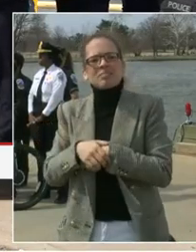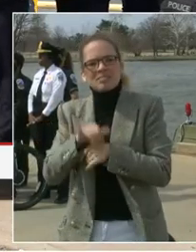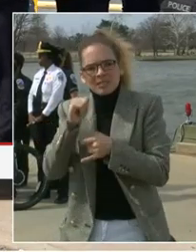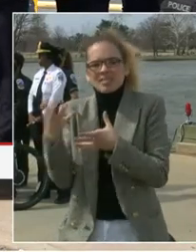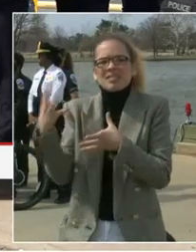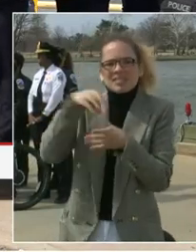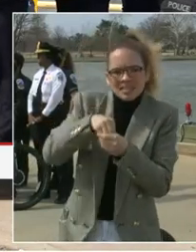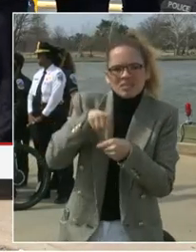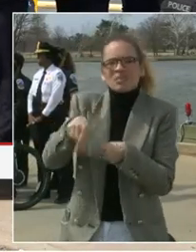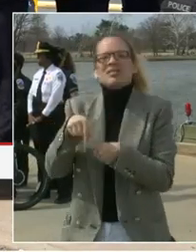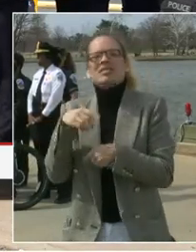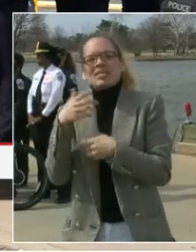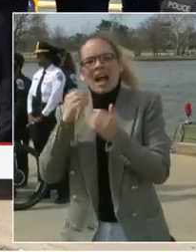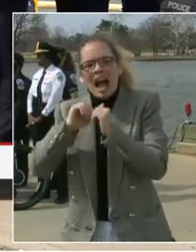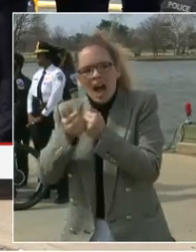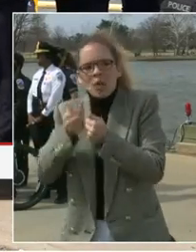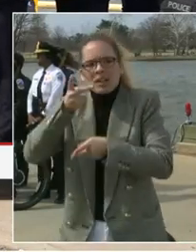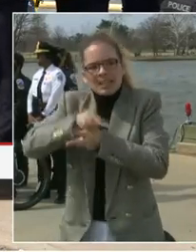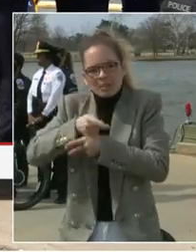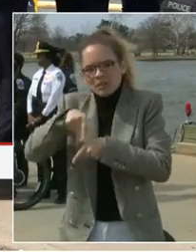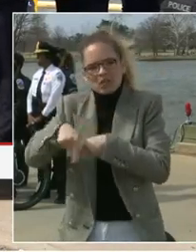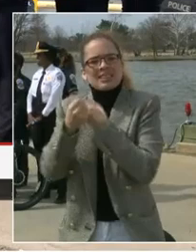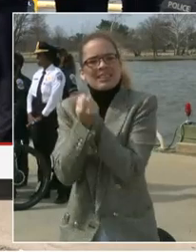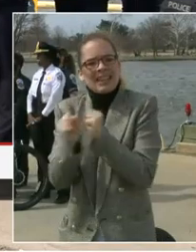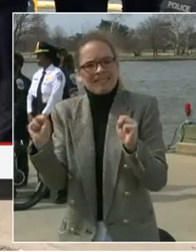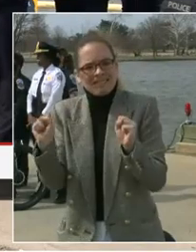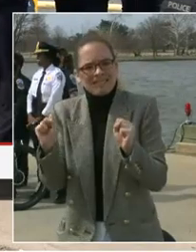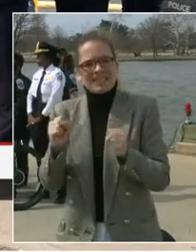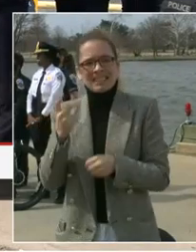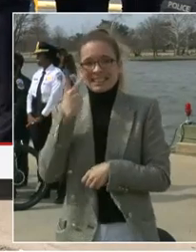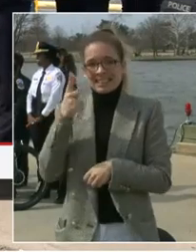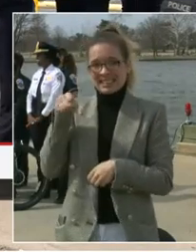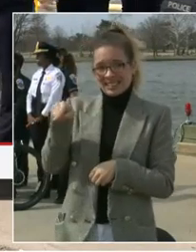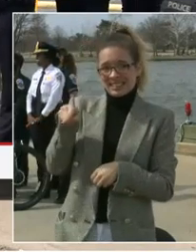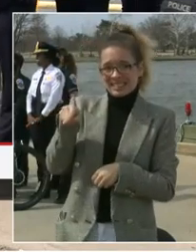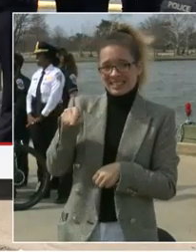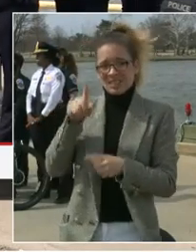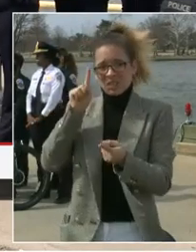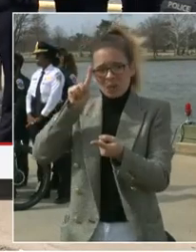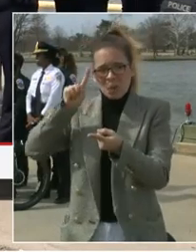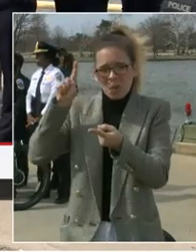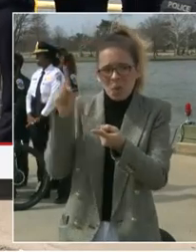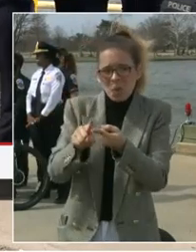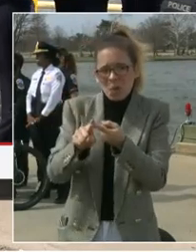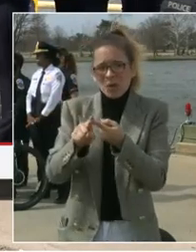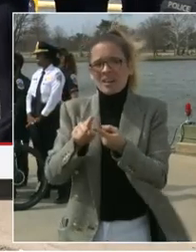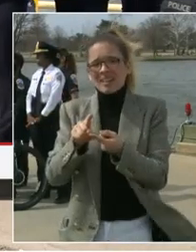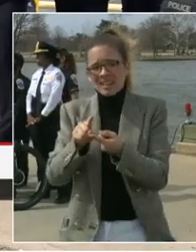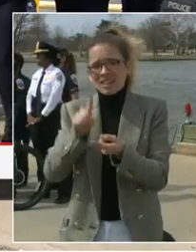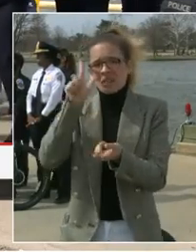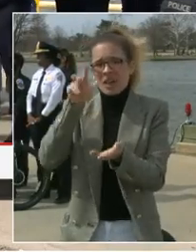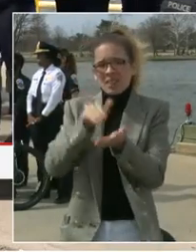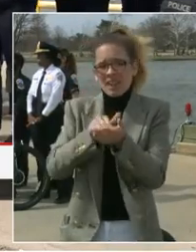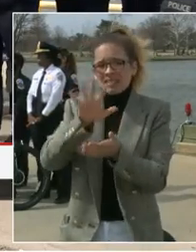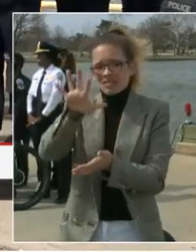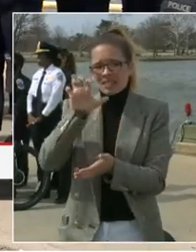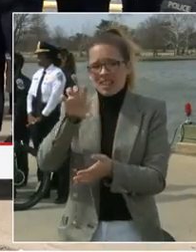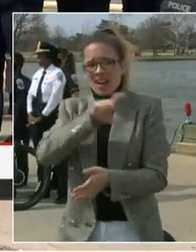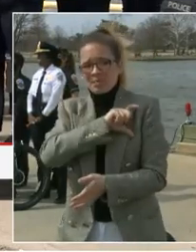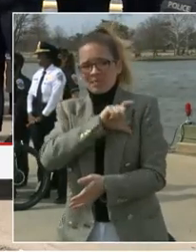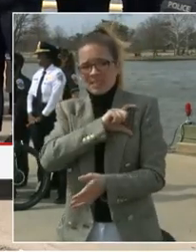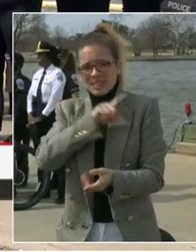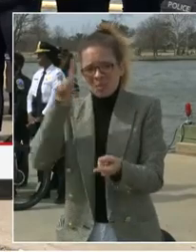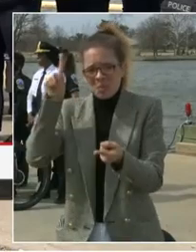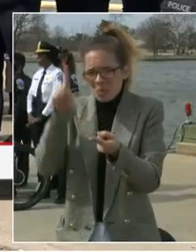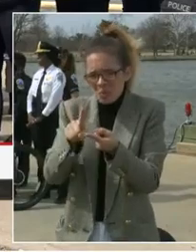our ranks dwindle to just under 3,500 because of 2 years of not hiring. We cannot endure another year of